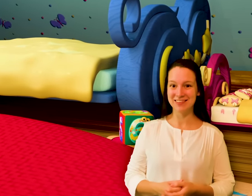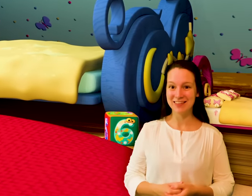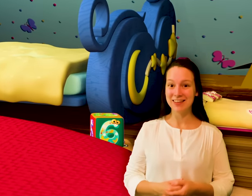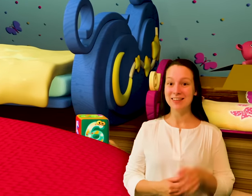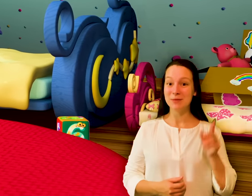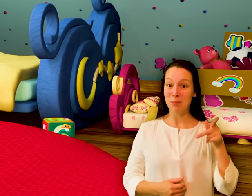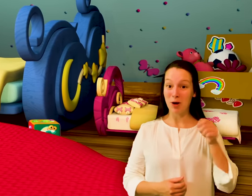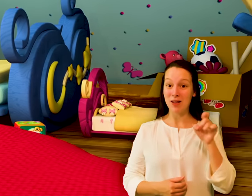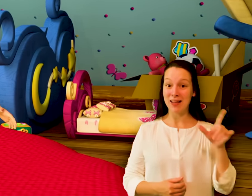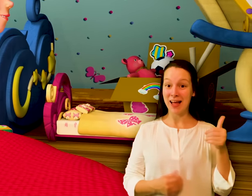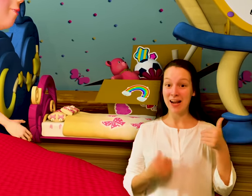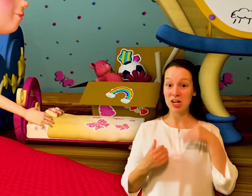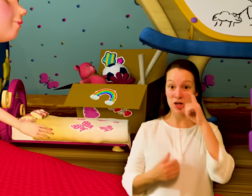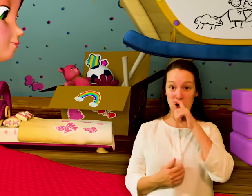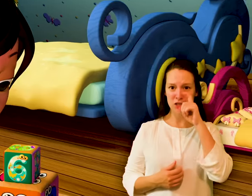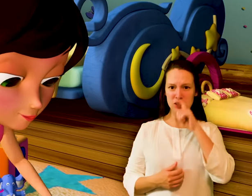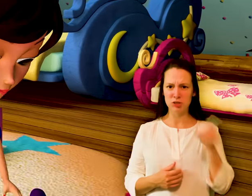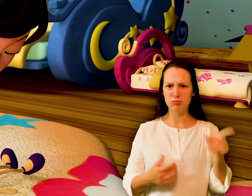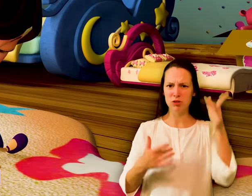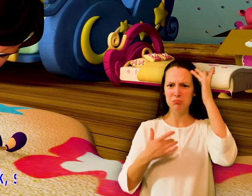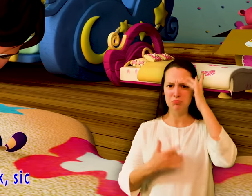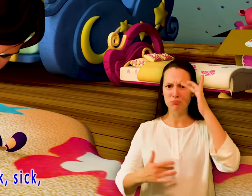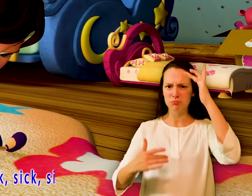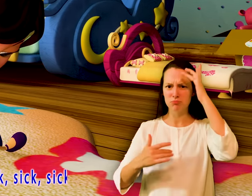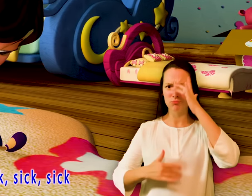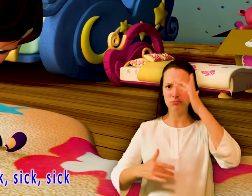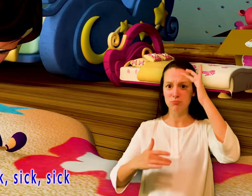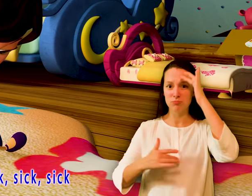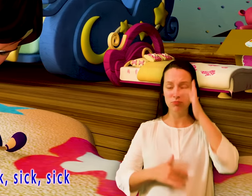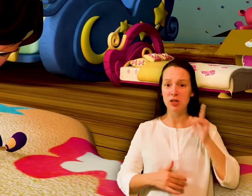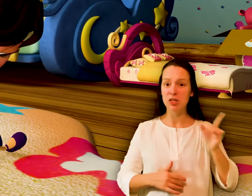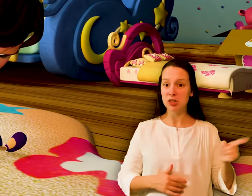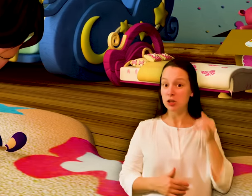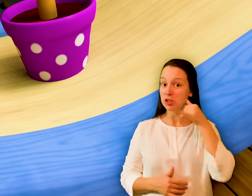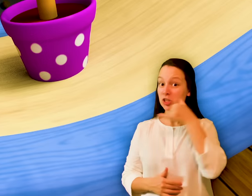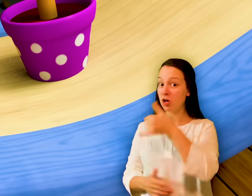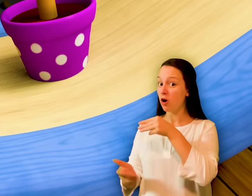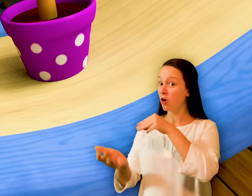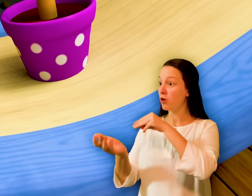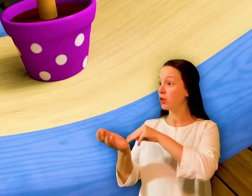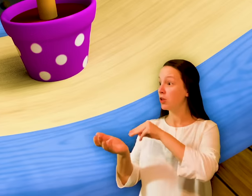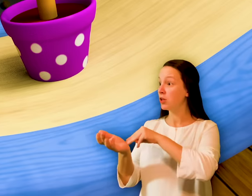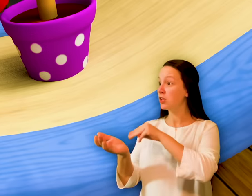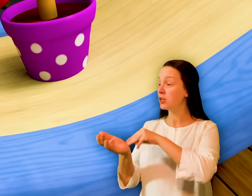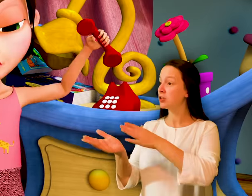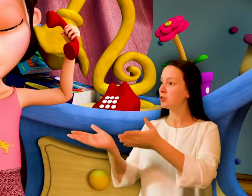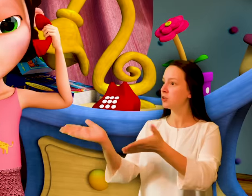Miss Polly had a dolly who was sick, sick, sick. So